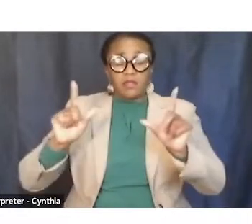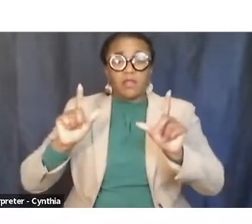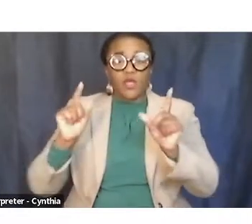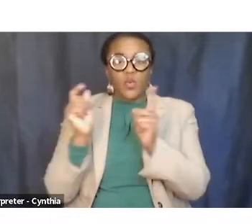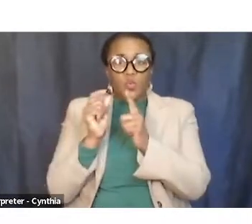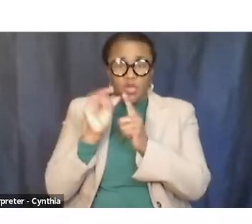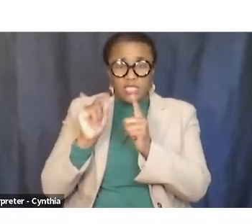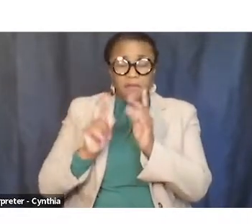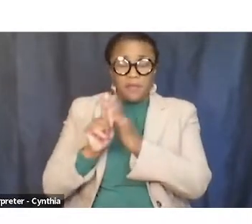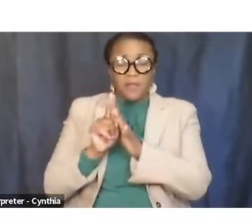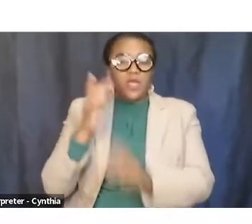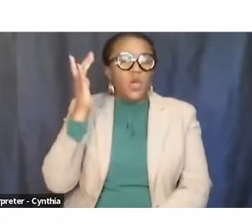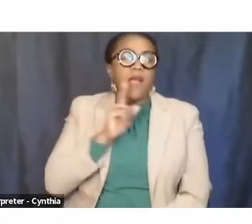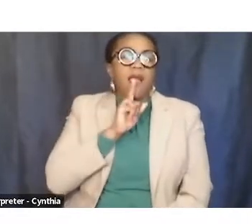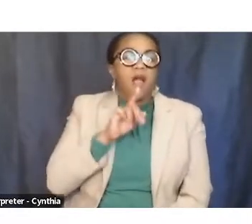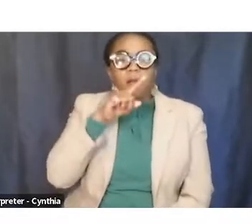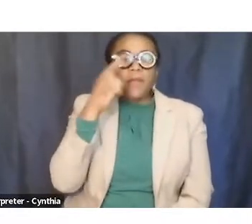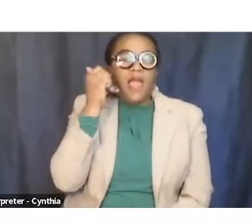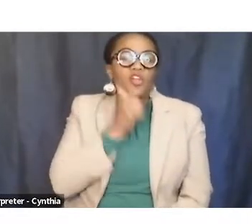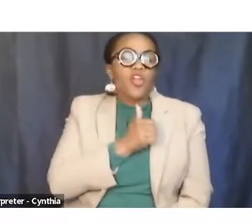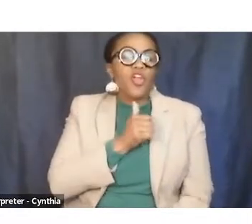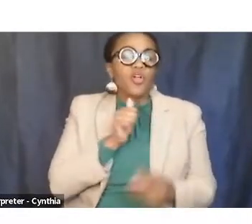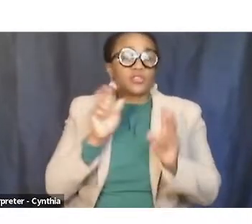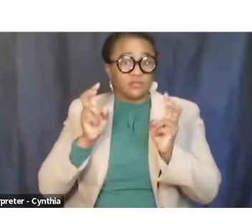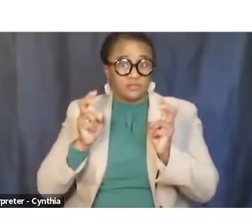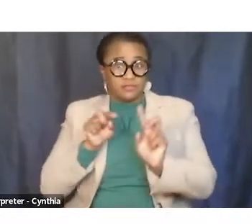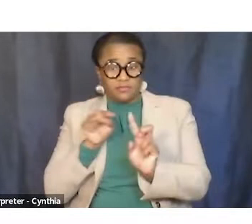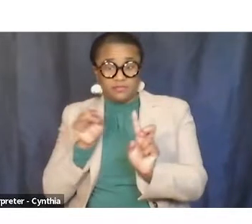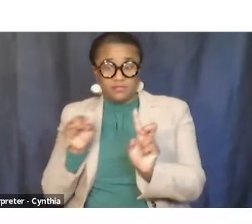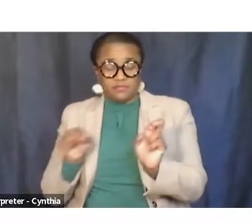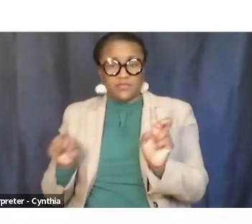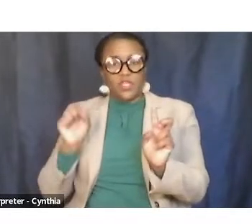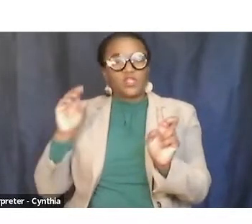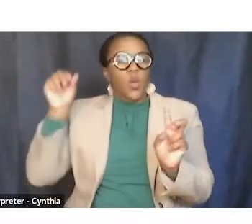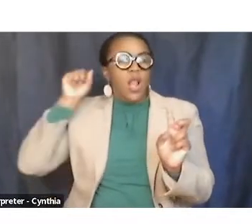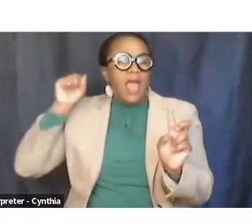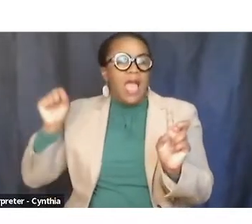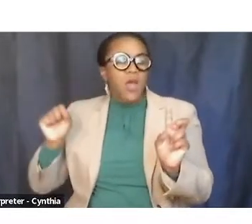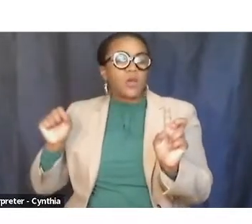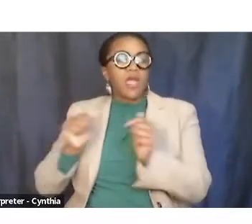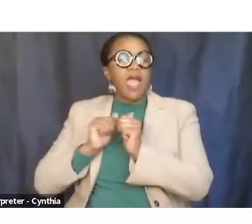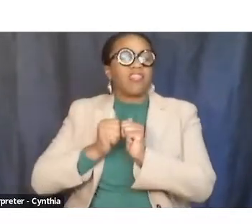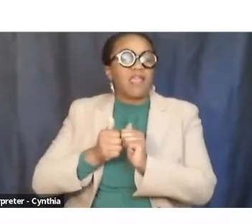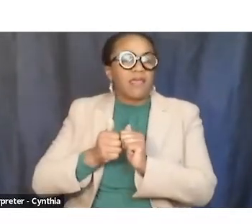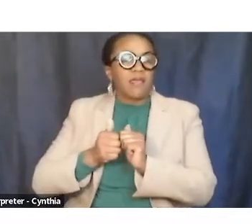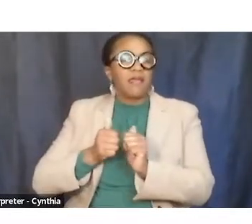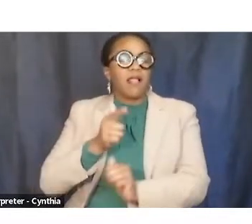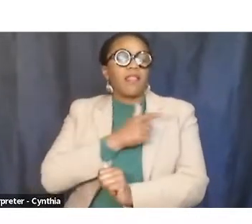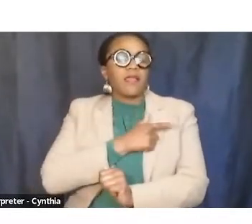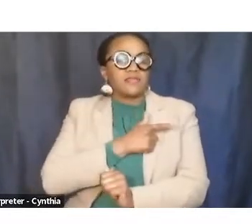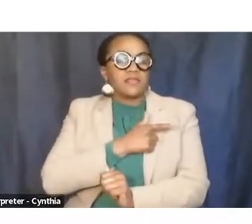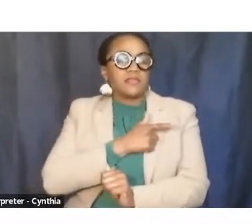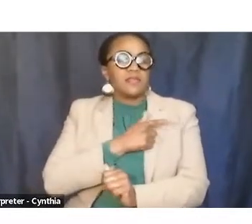populate are, why are Black girls, and this is in order, so loud, so athletic, so lazy,